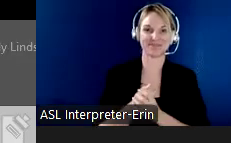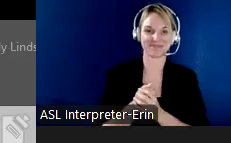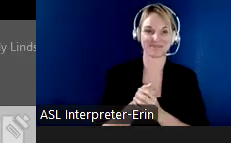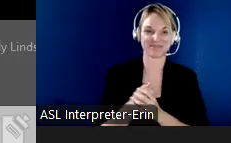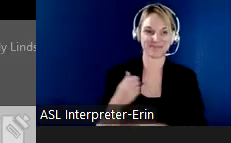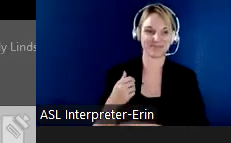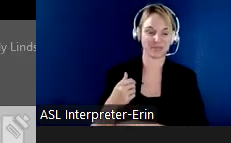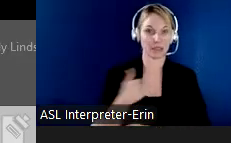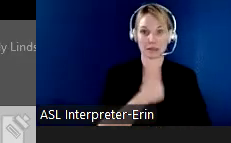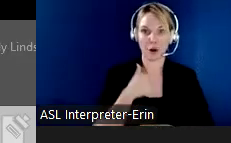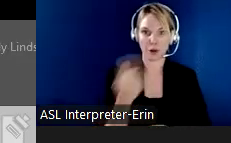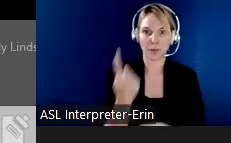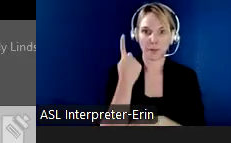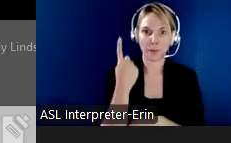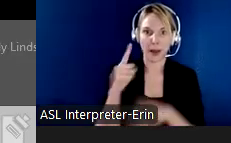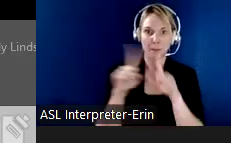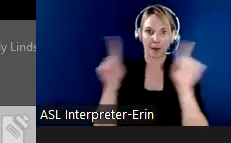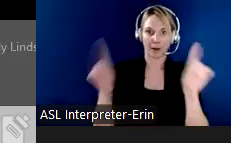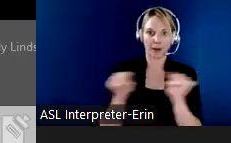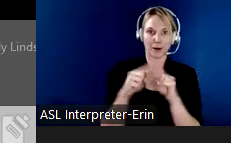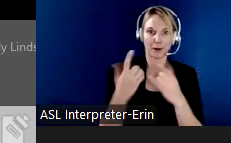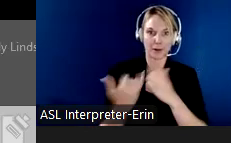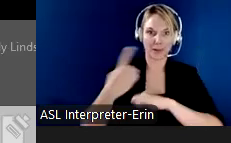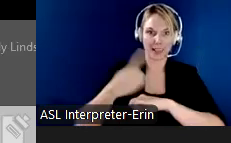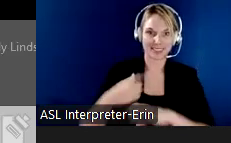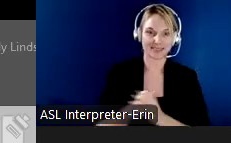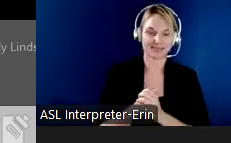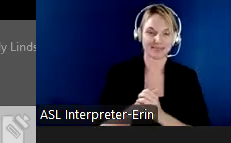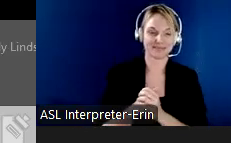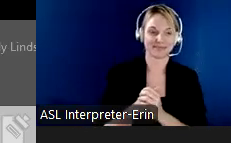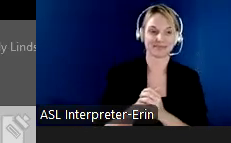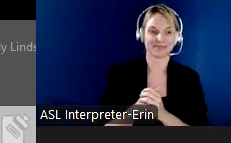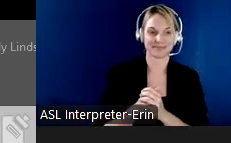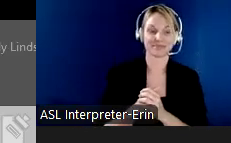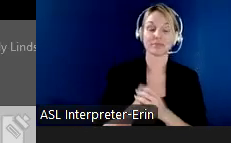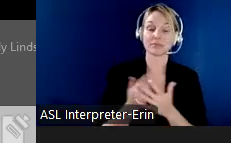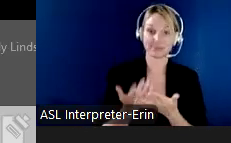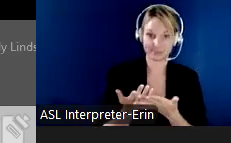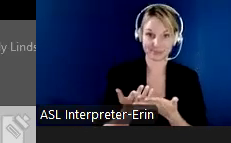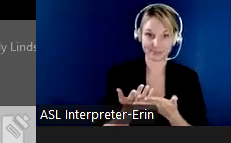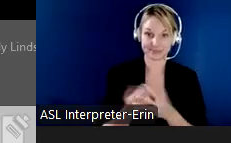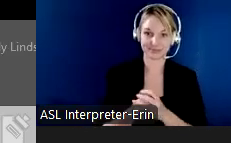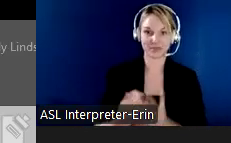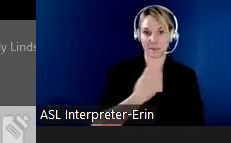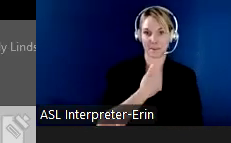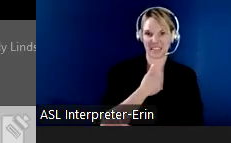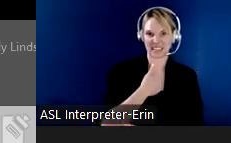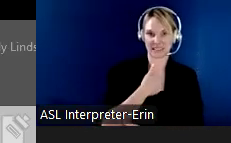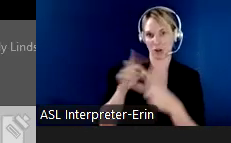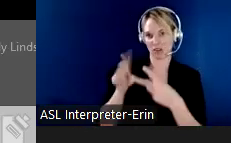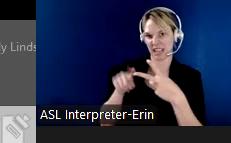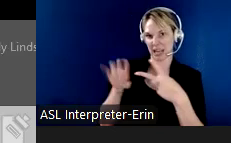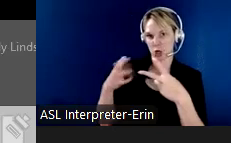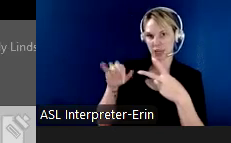Apologies, I'm on a single monitor today. Um, so, we are, myself and Christy Gates, we are both